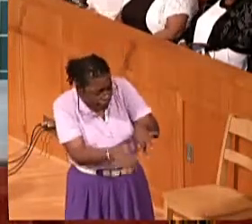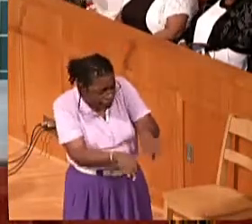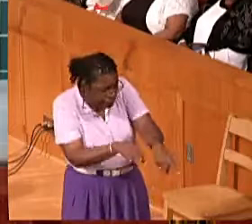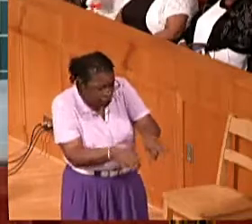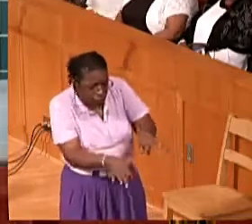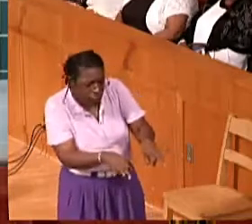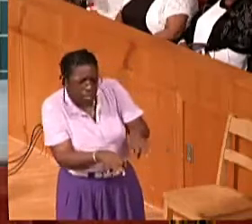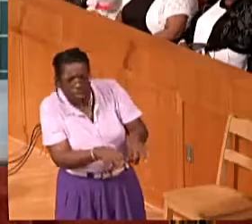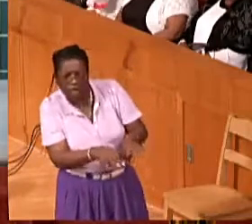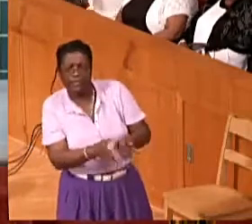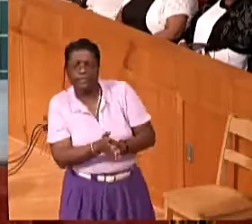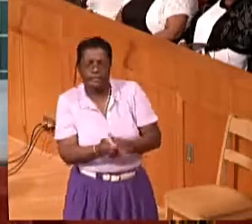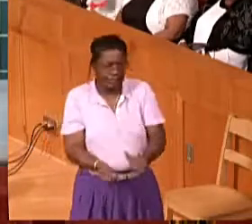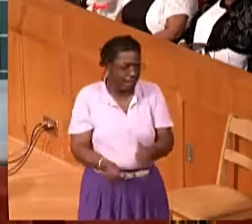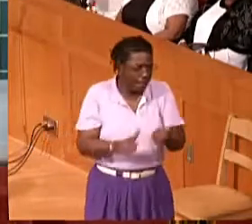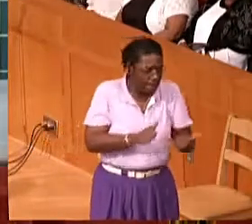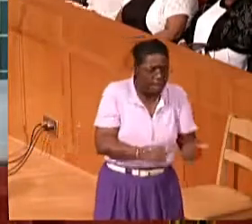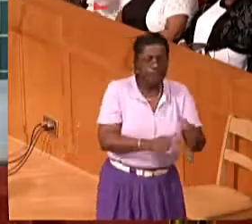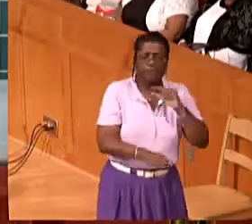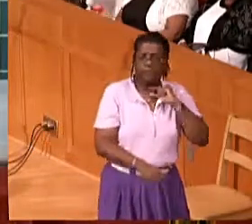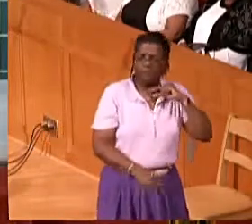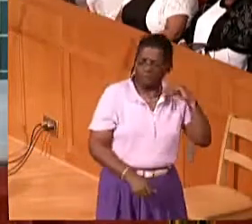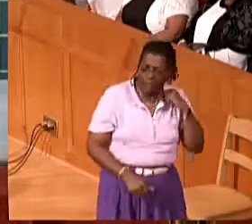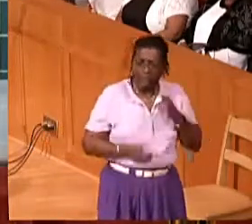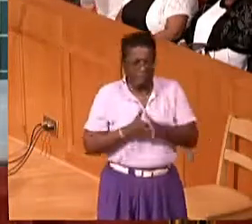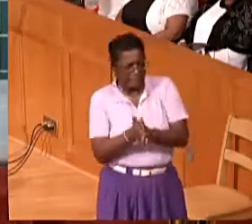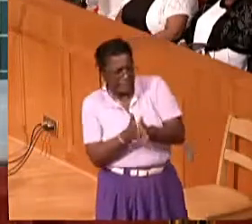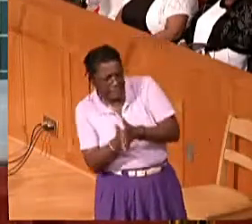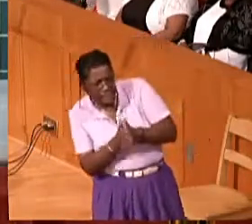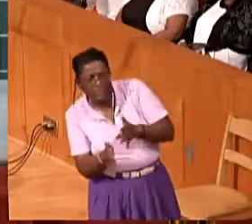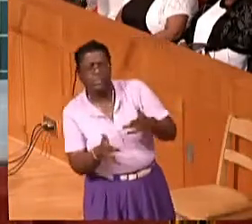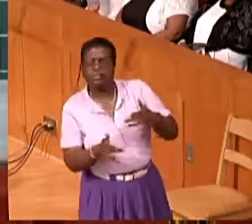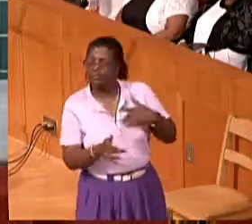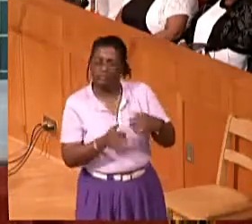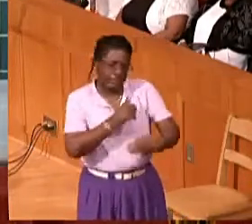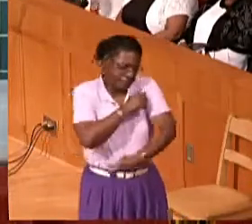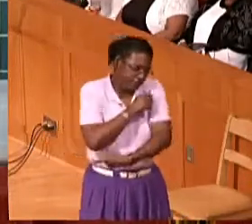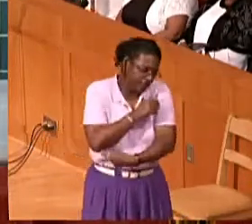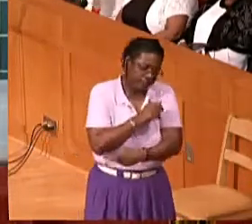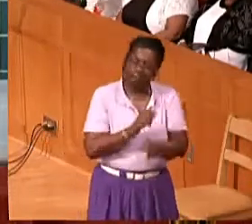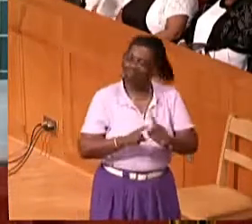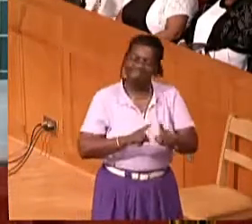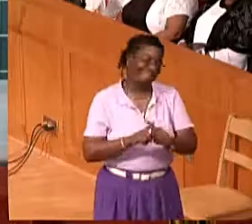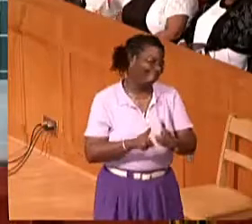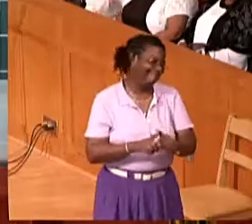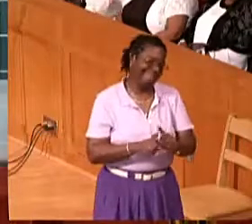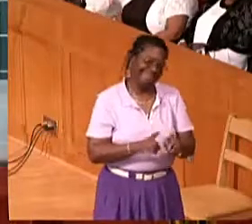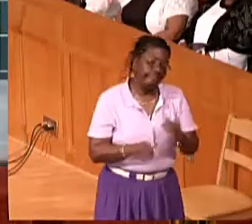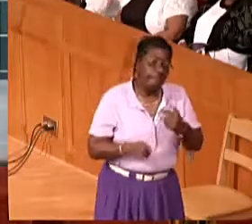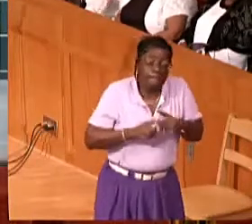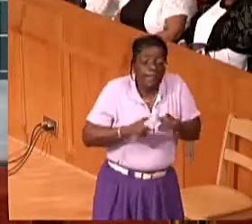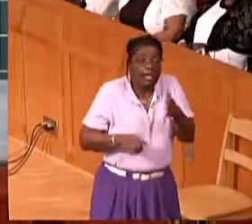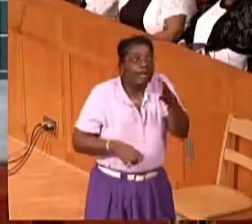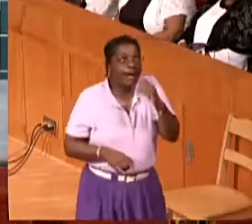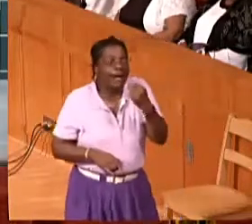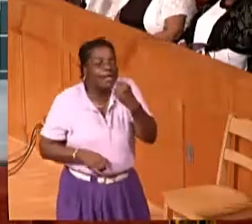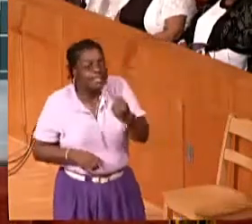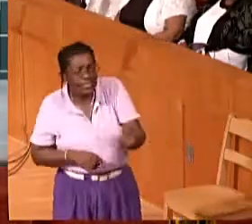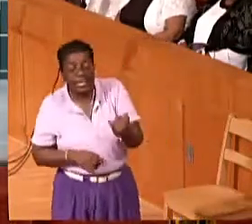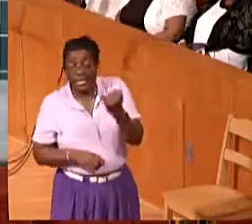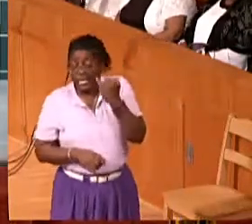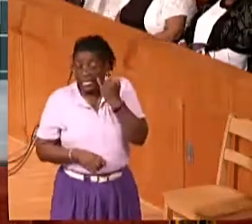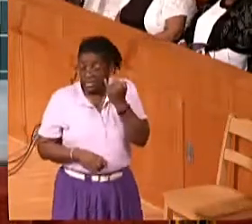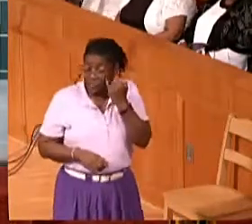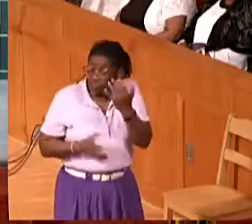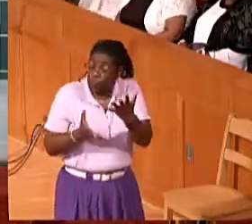they're Pentecostal, they're this and they're that. God says, if you want to be what I want you to be, forget about